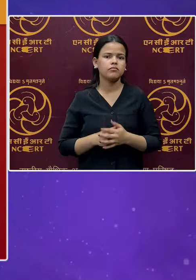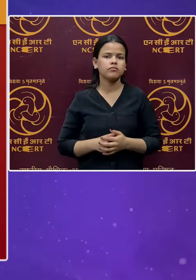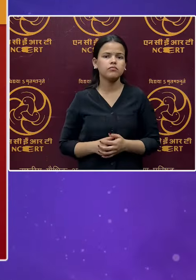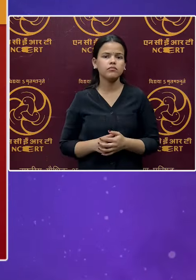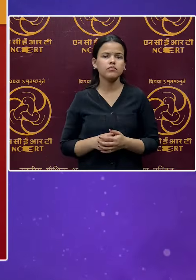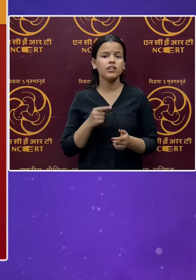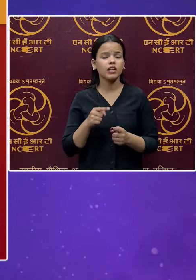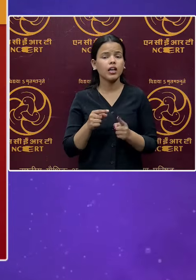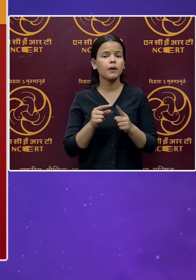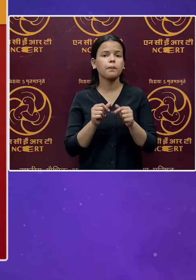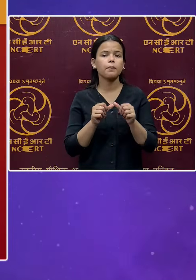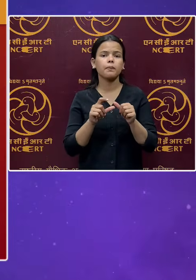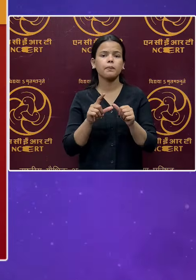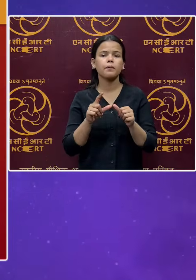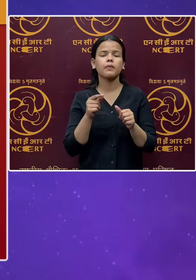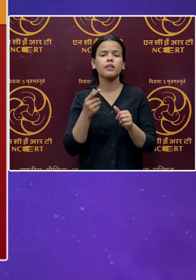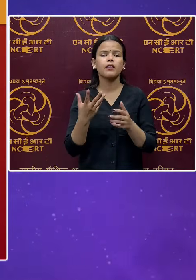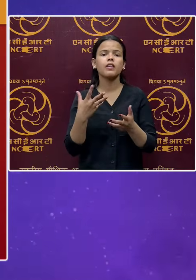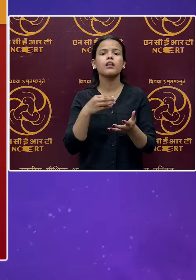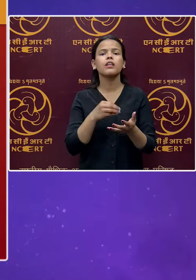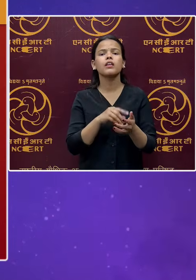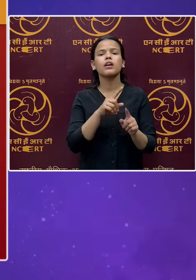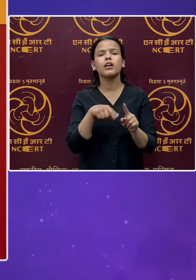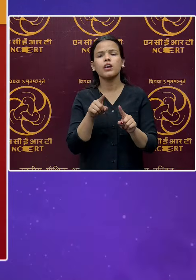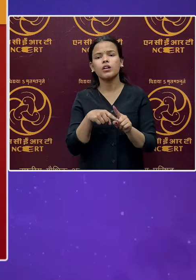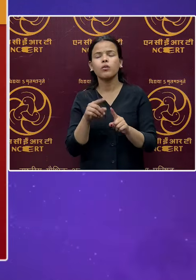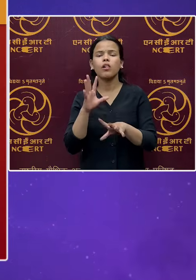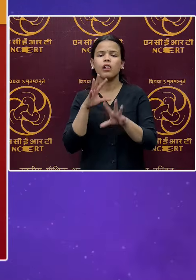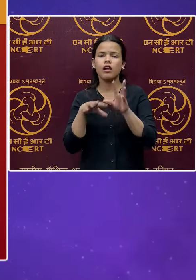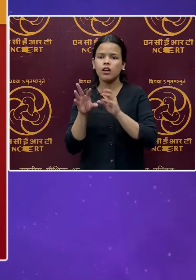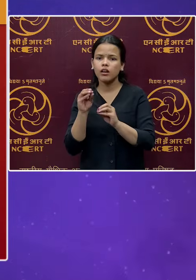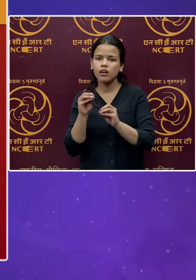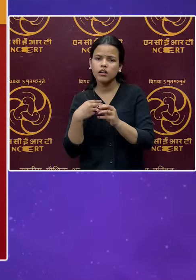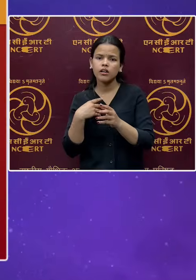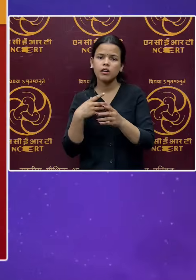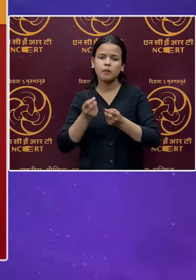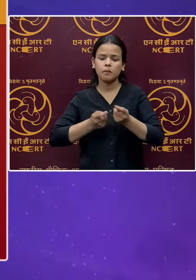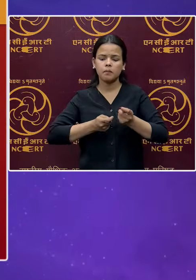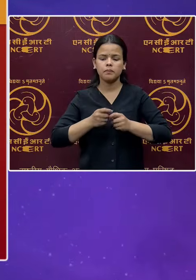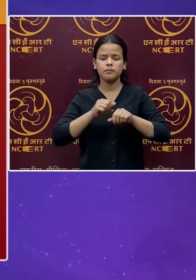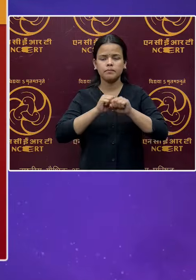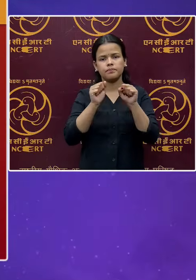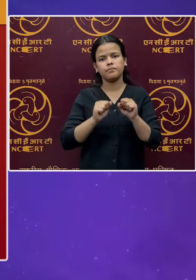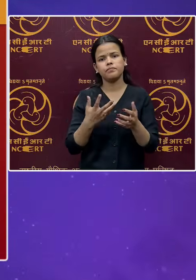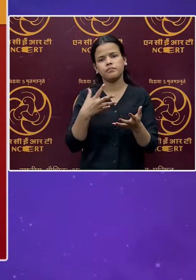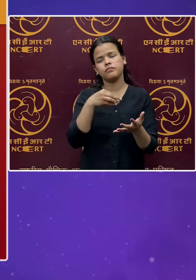course platform. Into that, the learning management system is built.